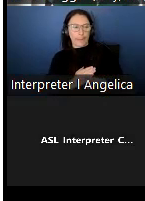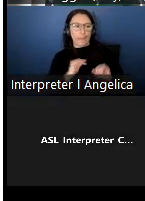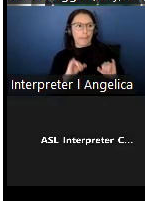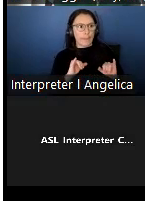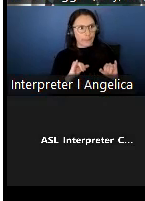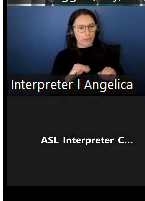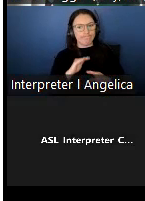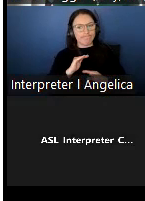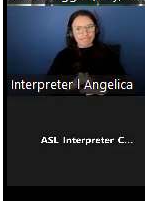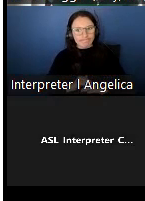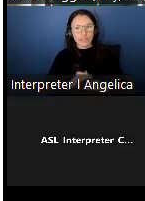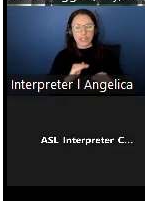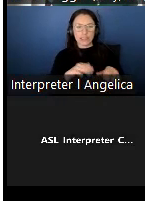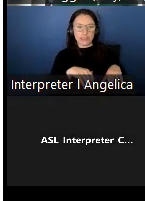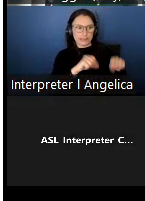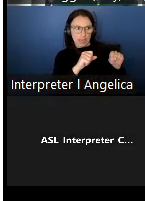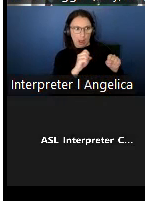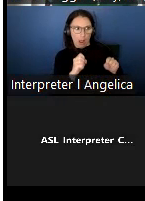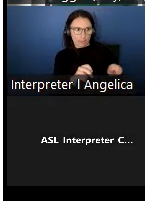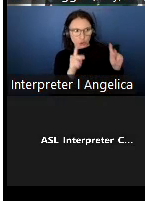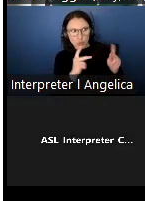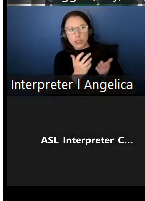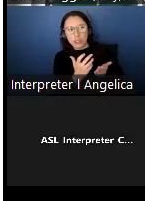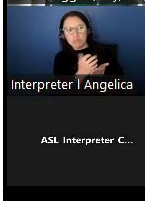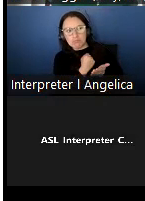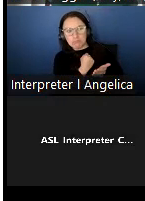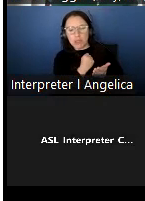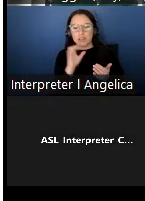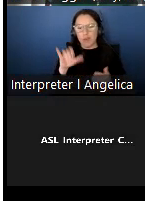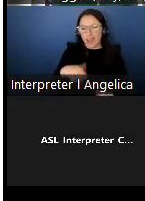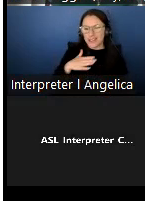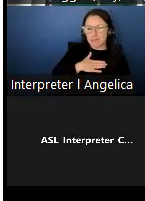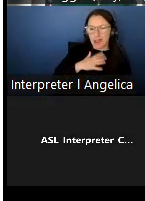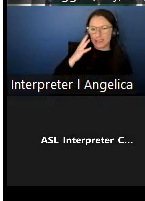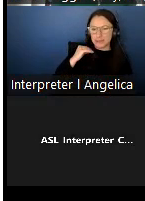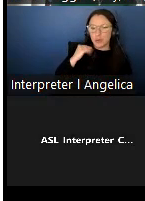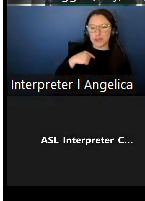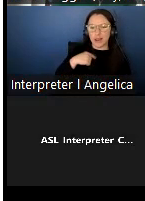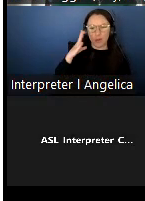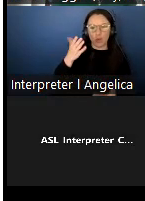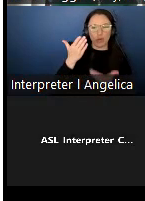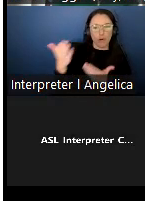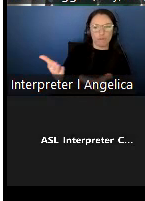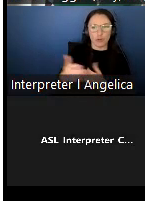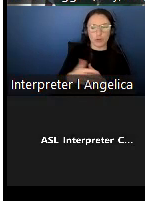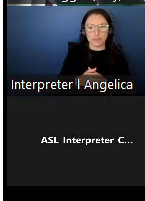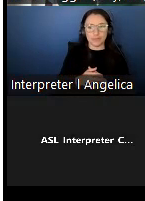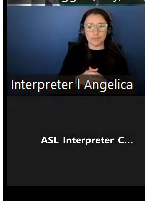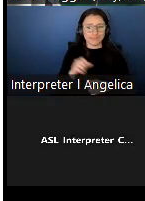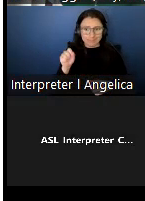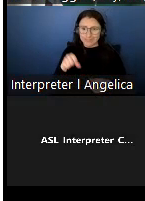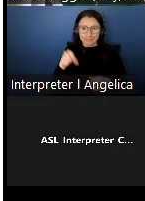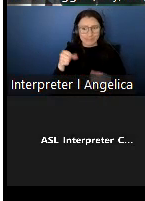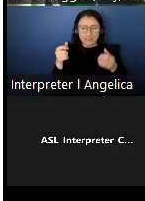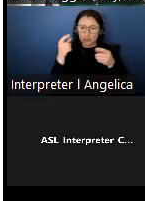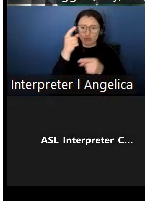those opportunities if they're a little hesitant. So that's been my experience that I would offer here. Yeah, no, absolutely.